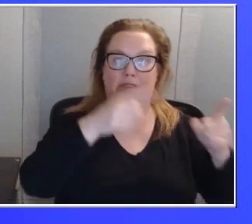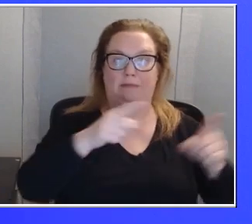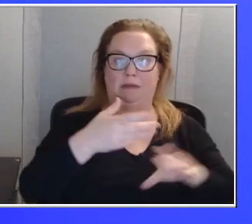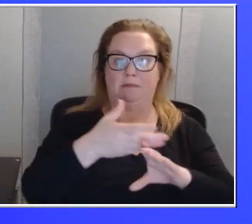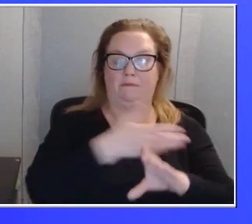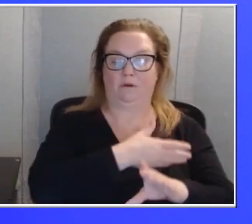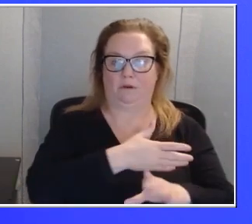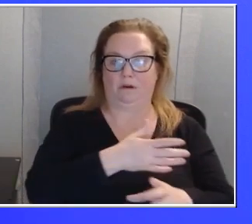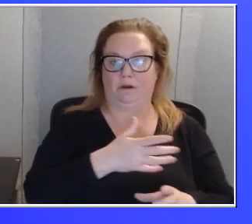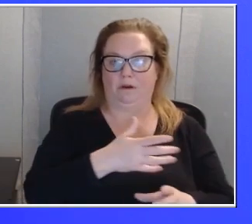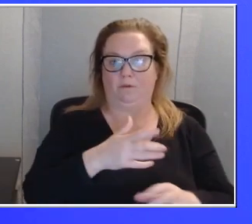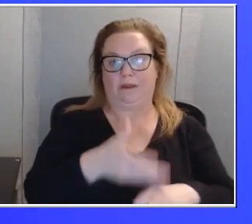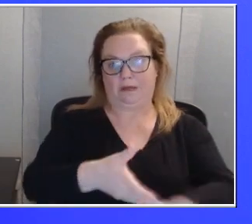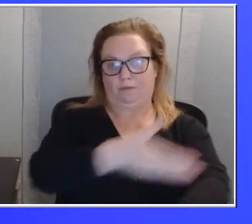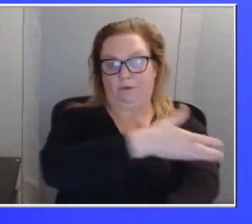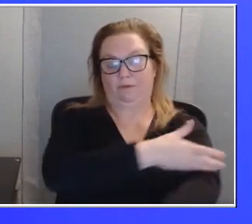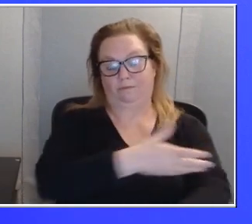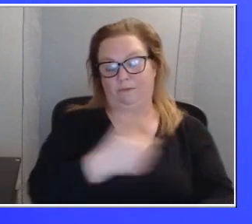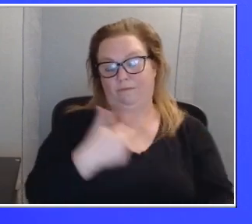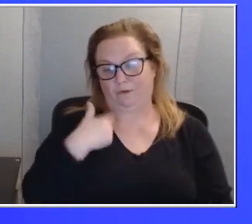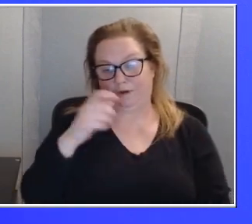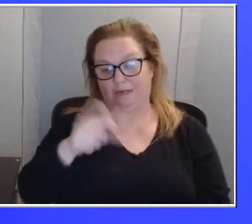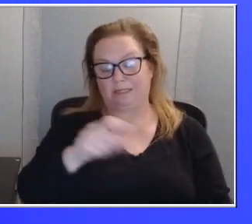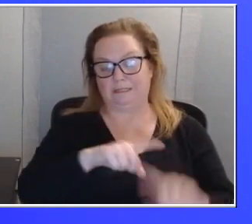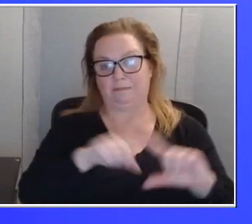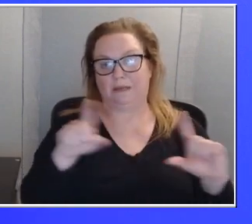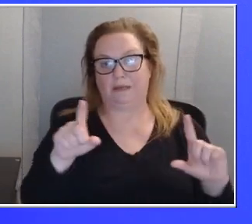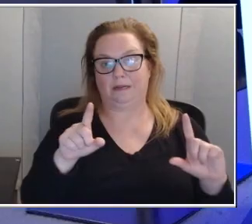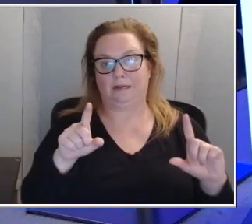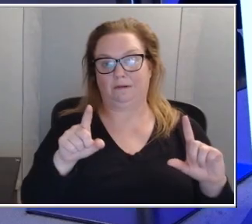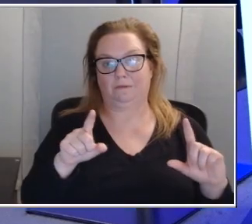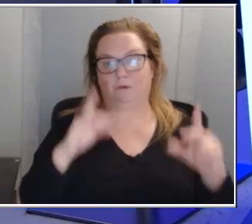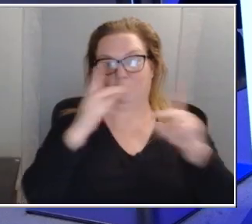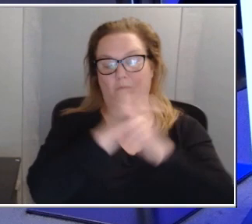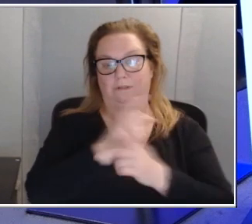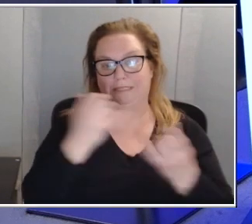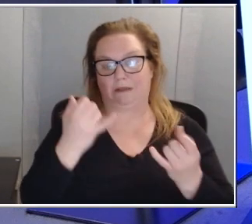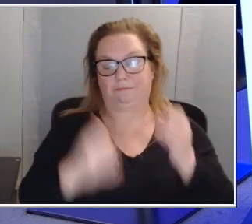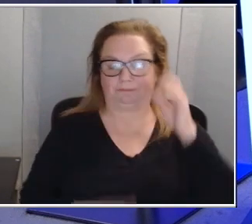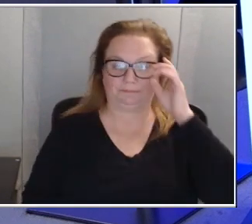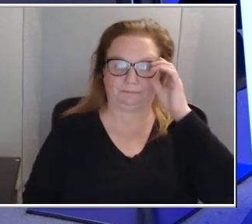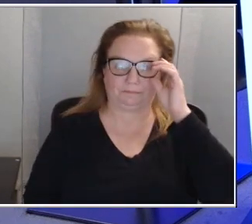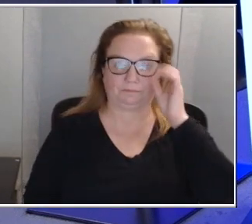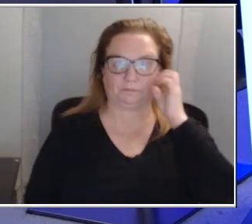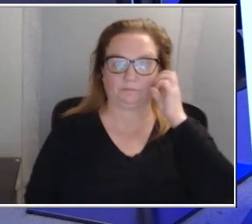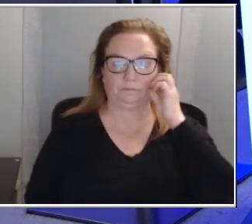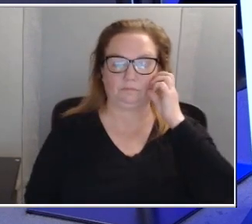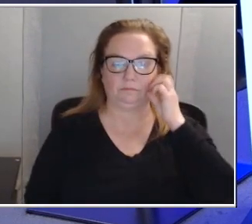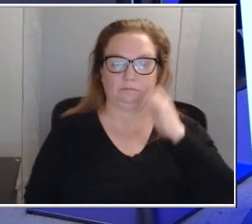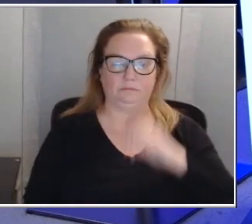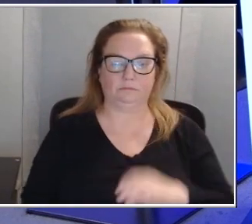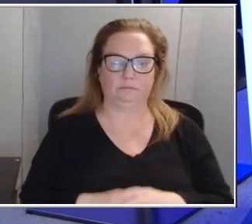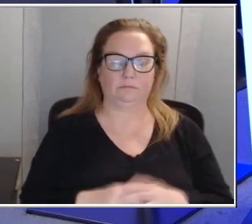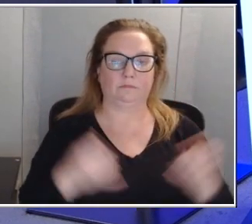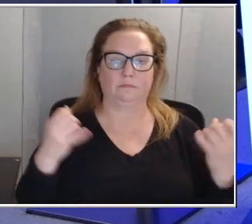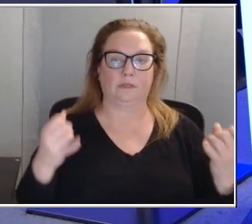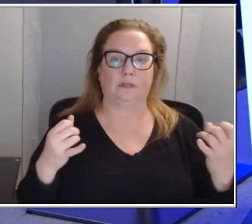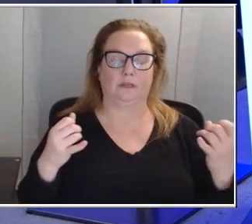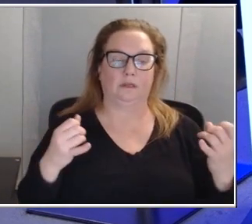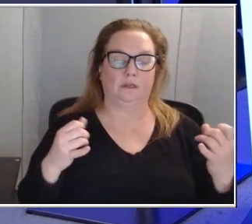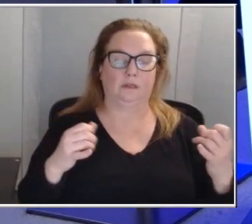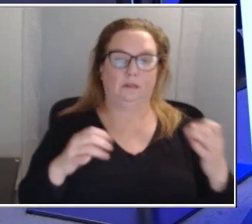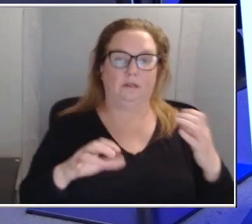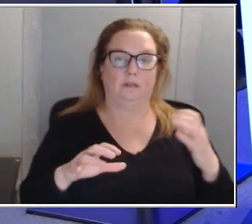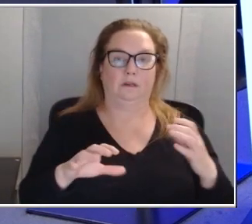way, we had room for improvement before too, so we're even worse now. Yeah, these are, the thing that I find that touches, I'm